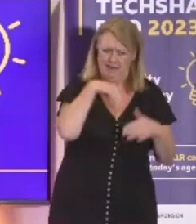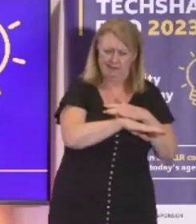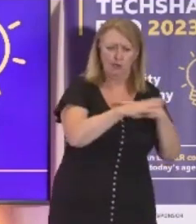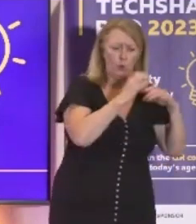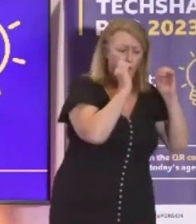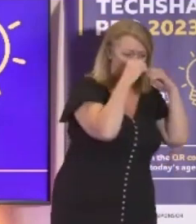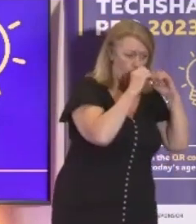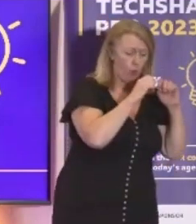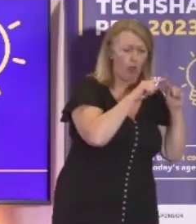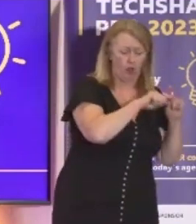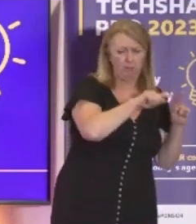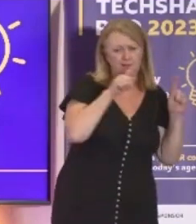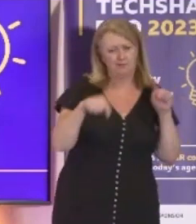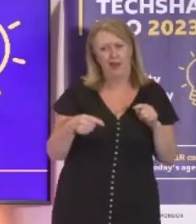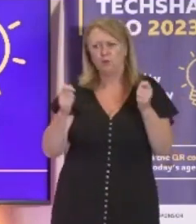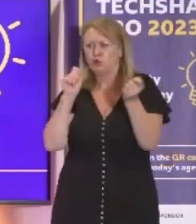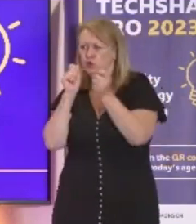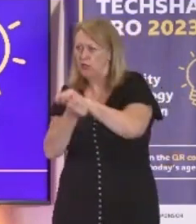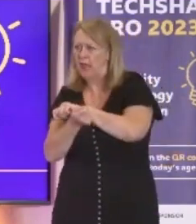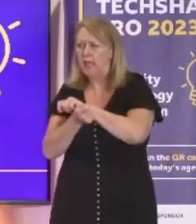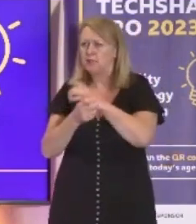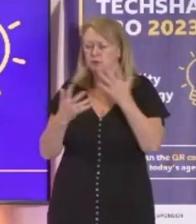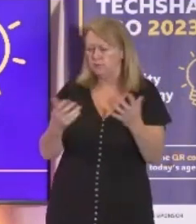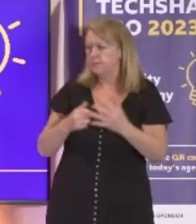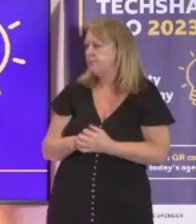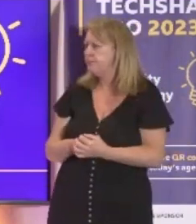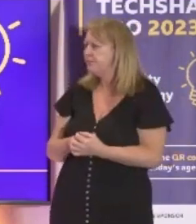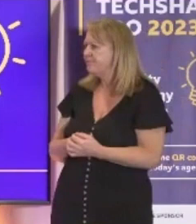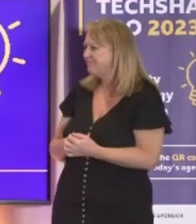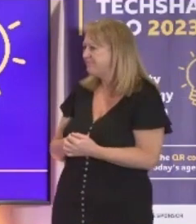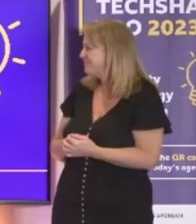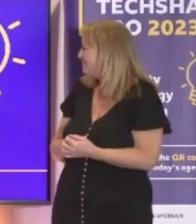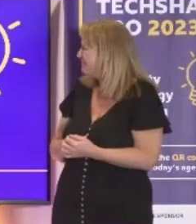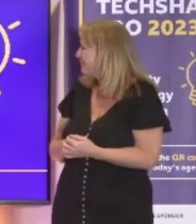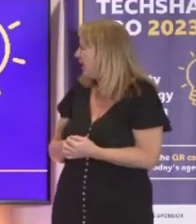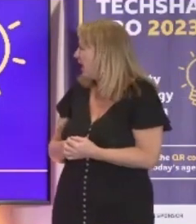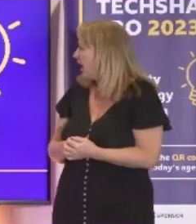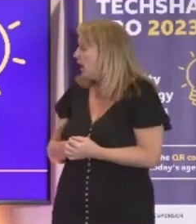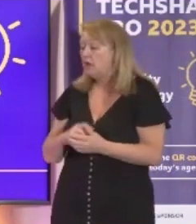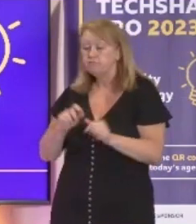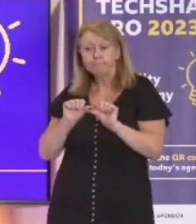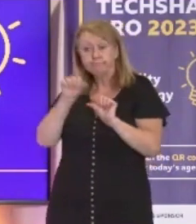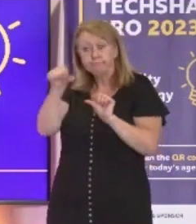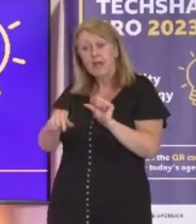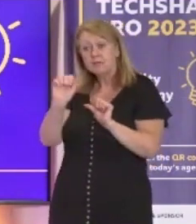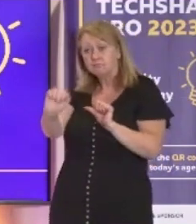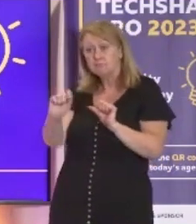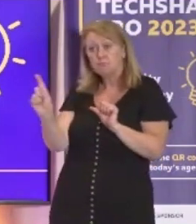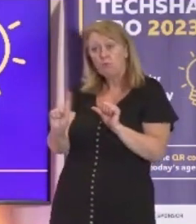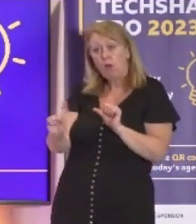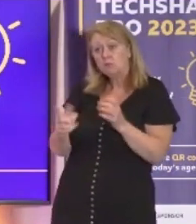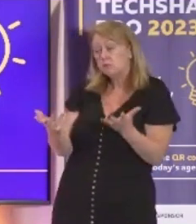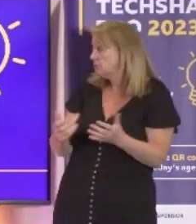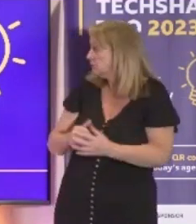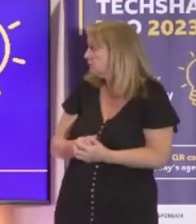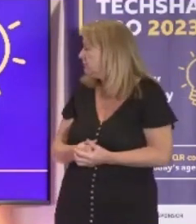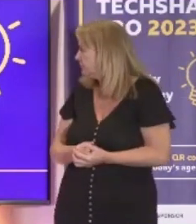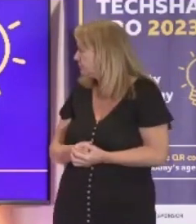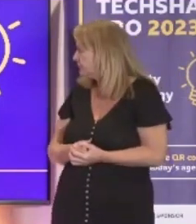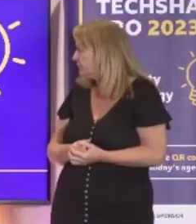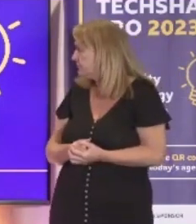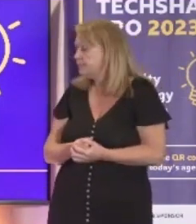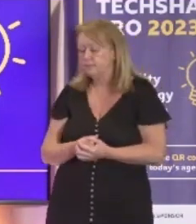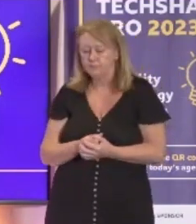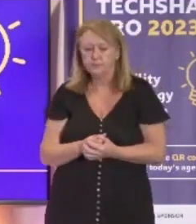but this one's obviously changed the picture completely. What's next in terms of taking the idea on, and which of